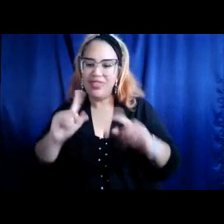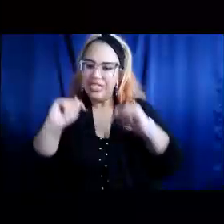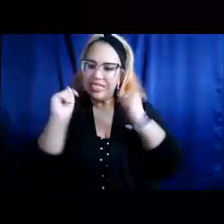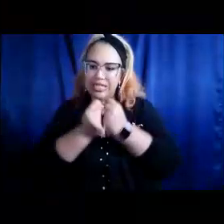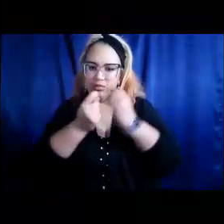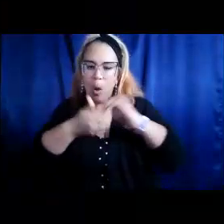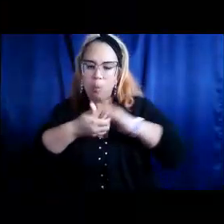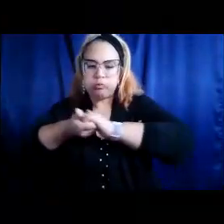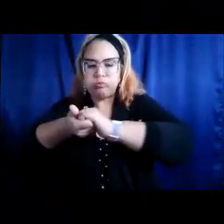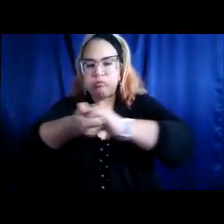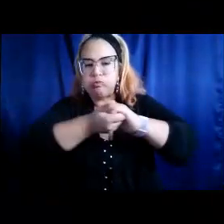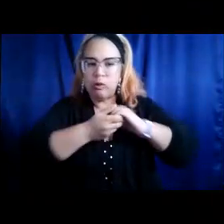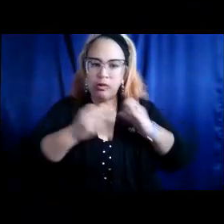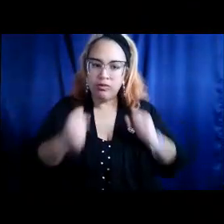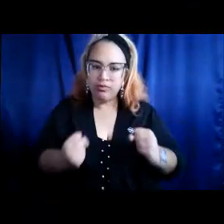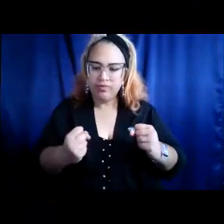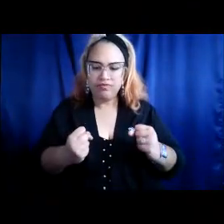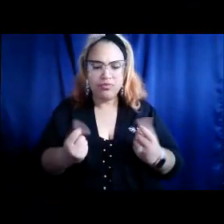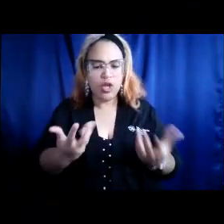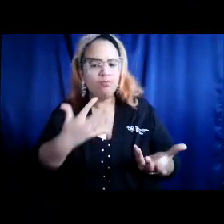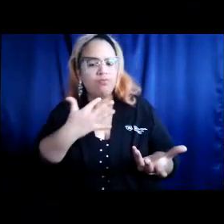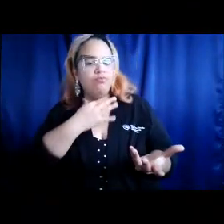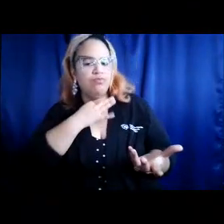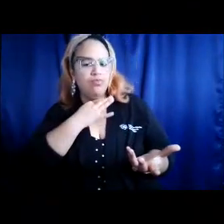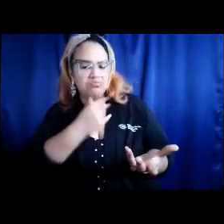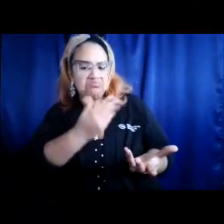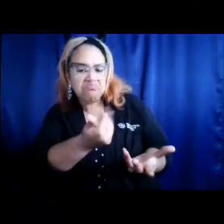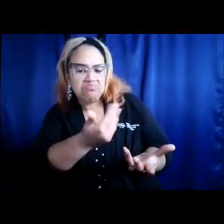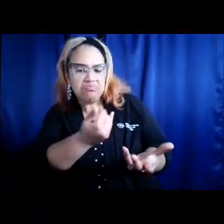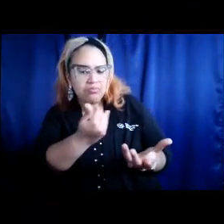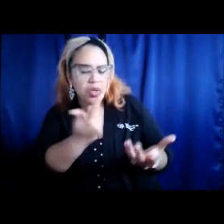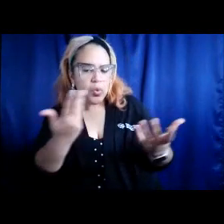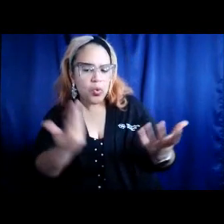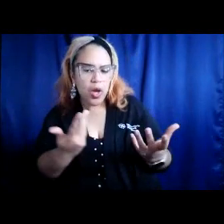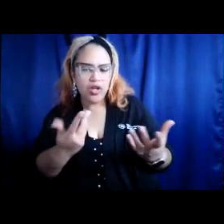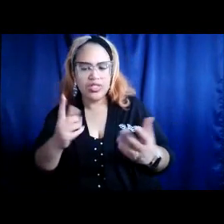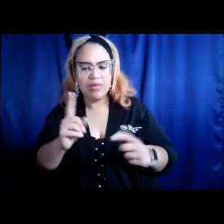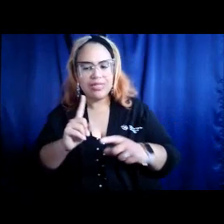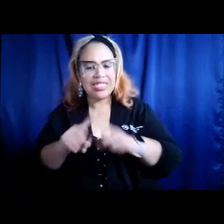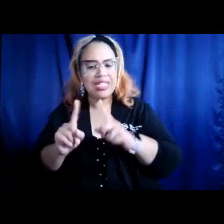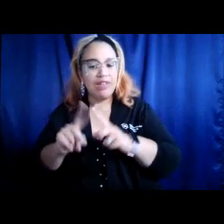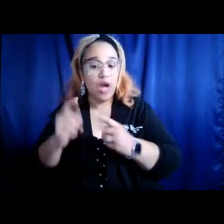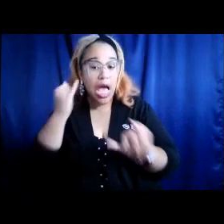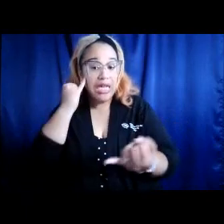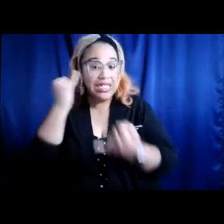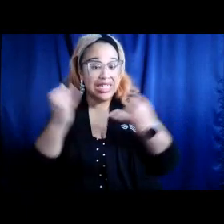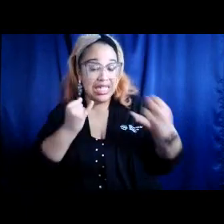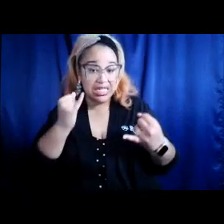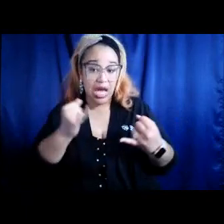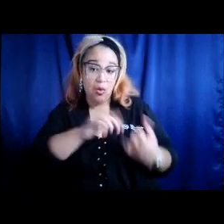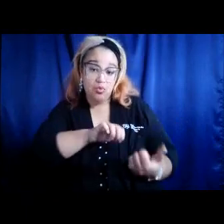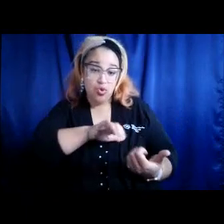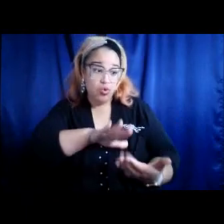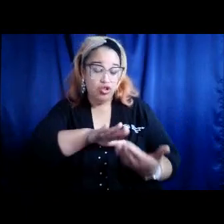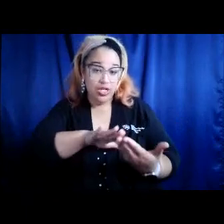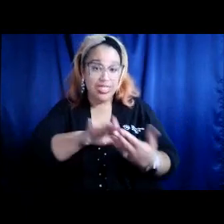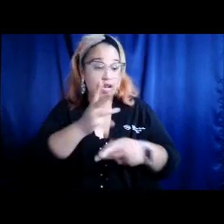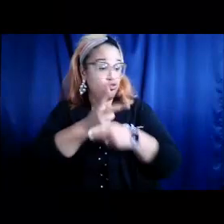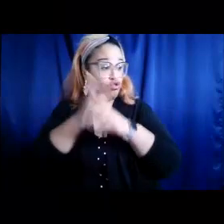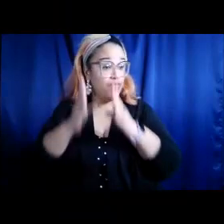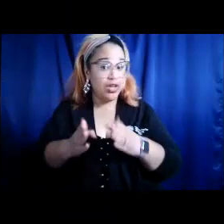life. Yeah, thanks, Allison. That sounds great. So let's explore some practical methods and the techniques supervisors can use to create